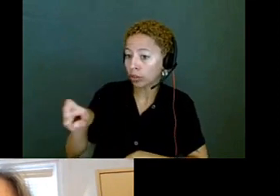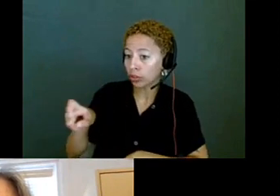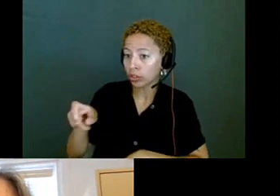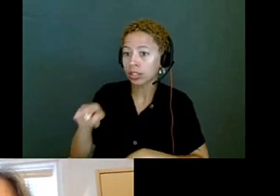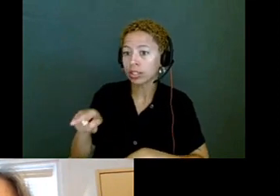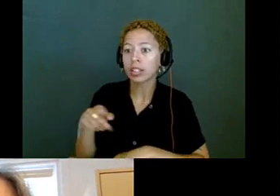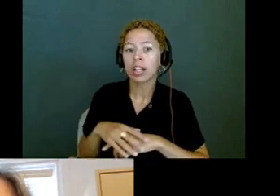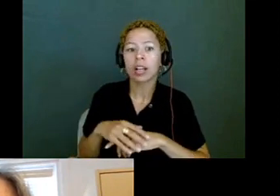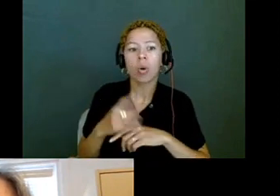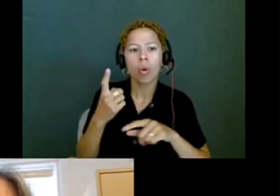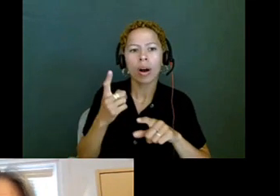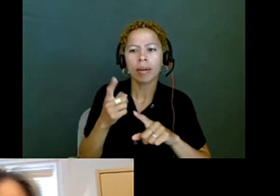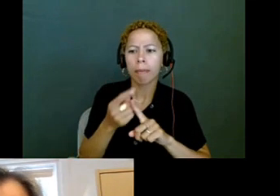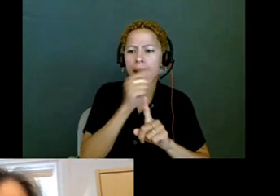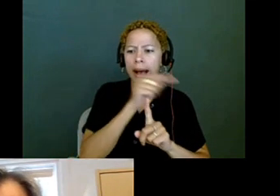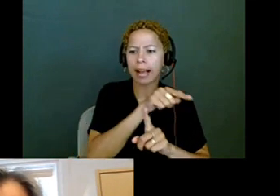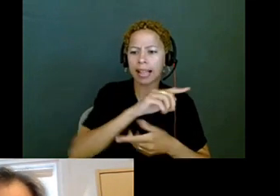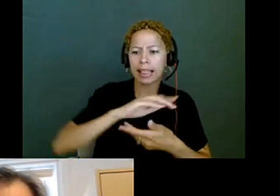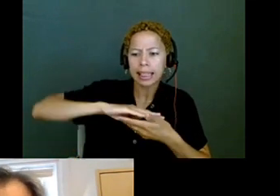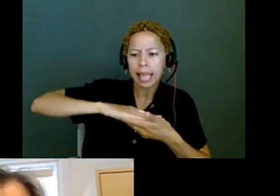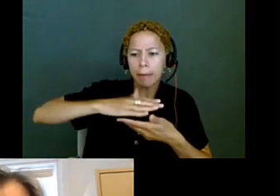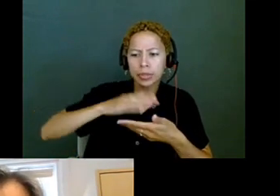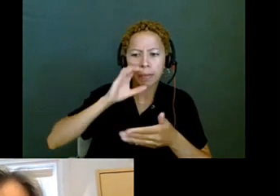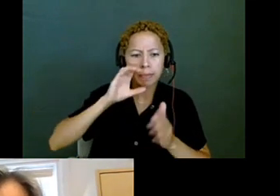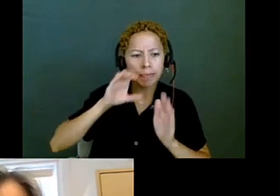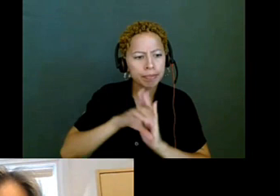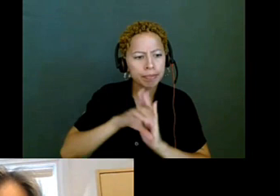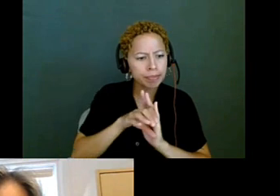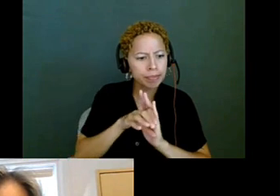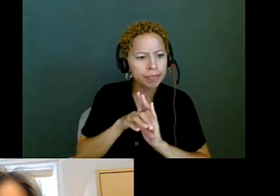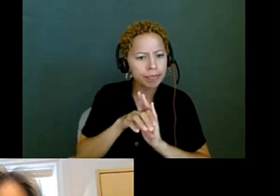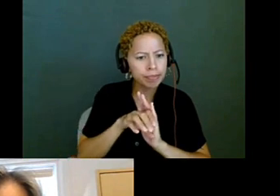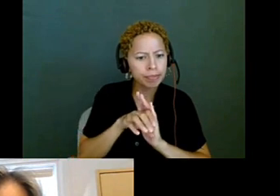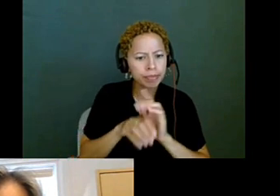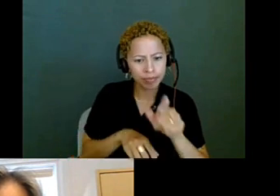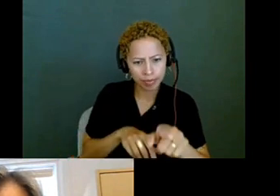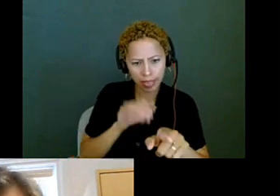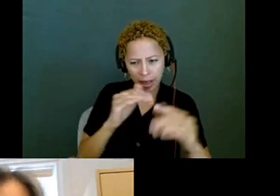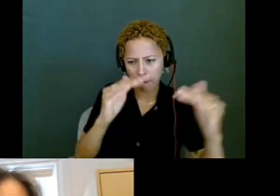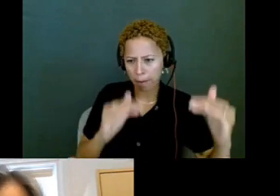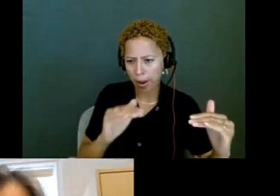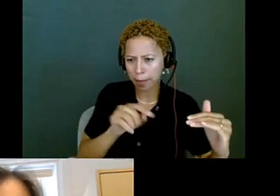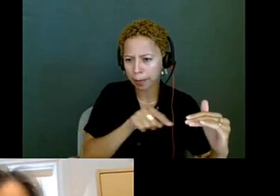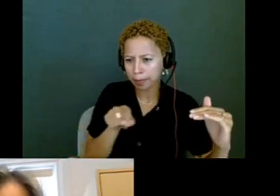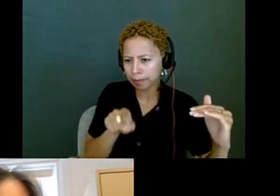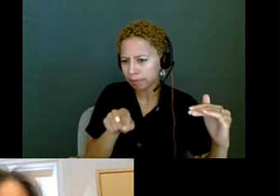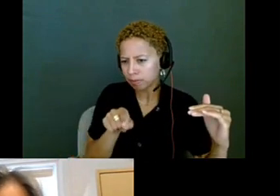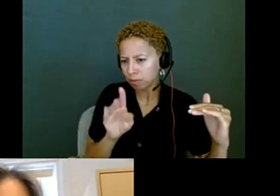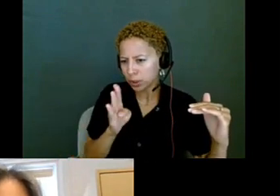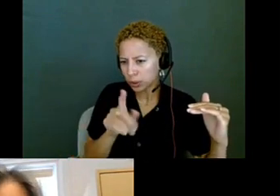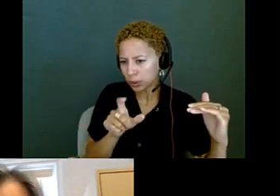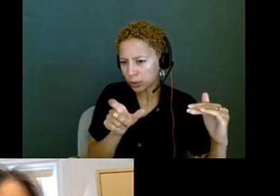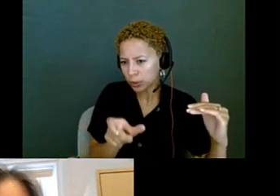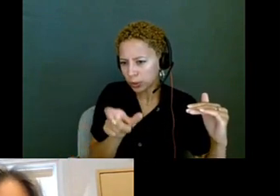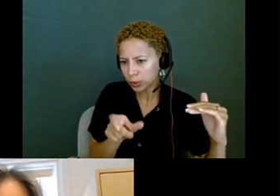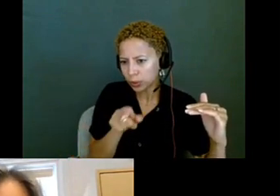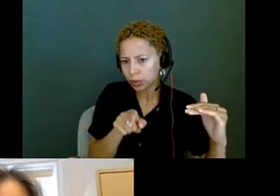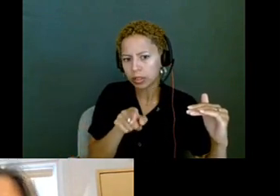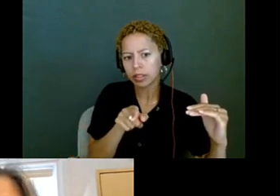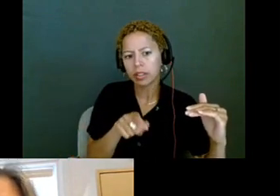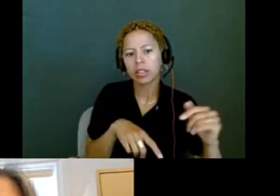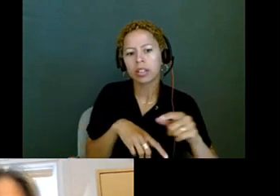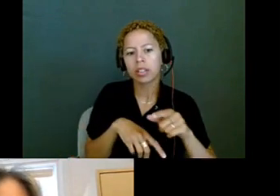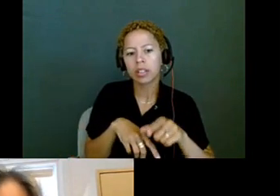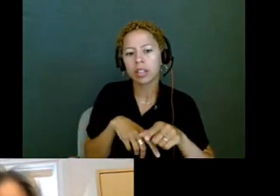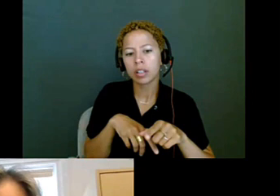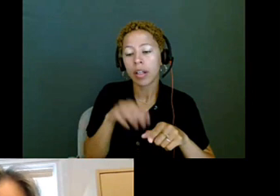laptop image. So I'm going to back to your slides. There was an app. I'm assuming it's this image here. That's from Patty. And the question was the graphic